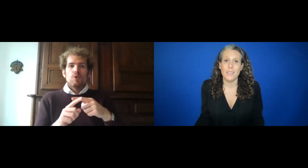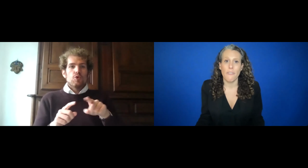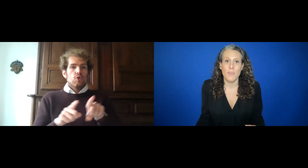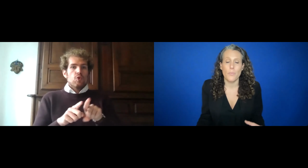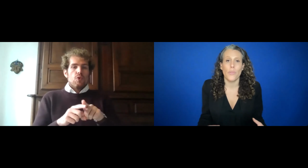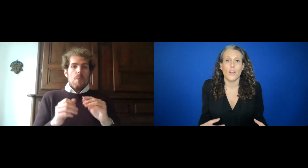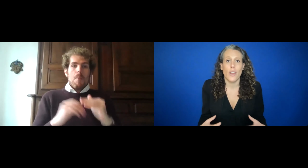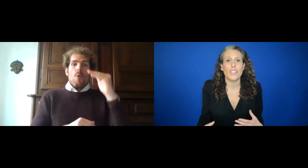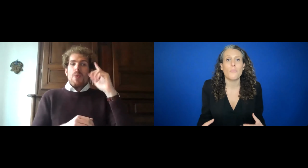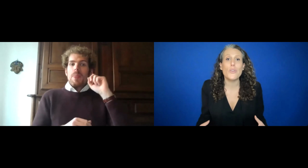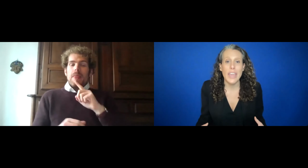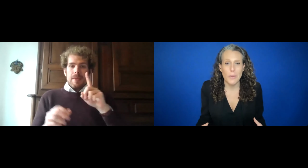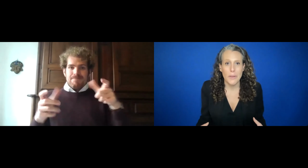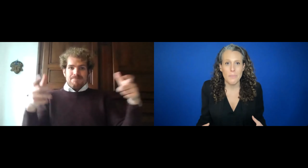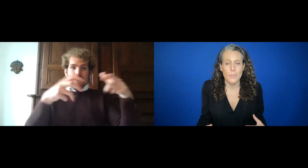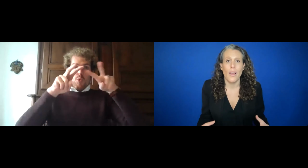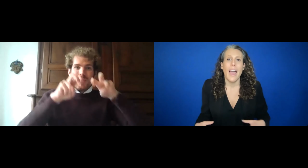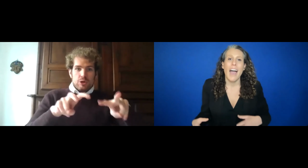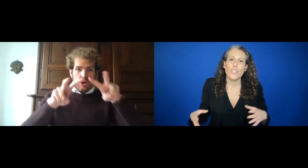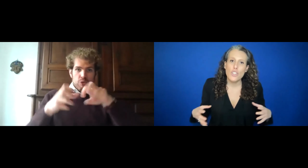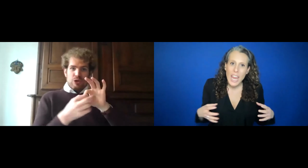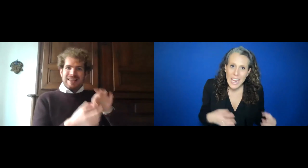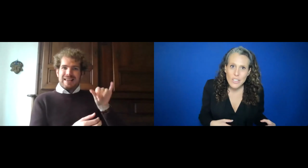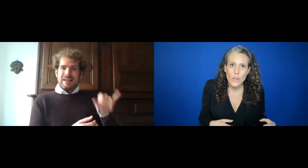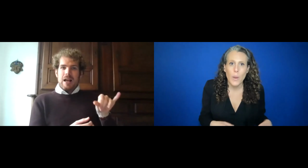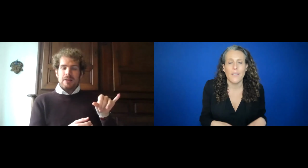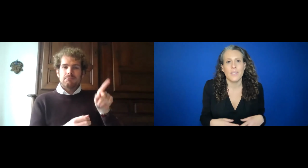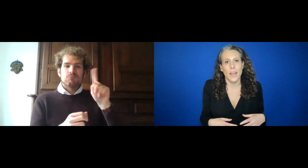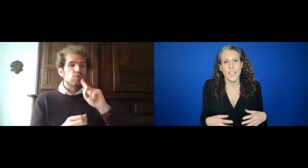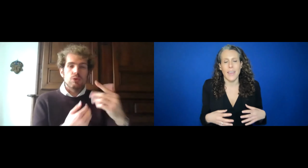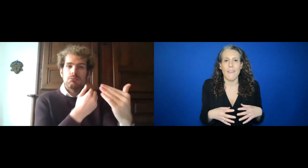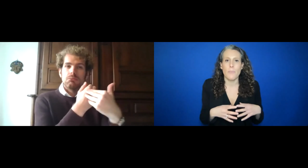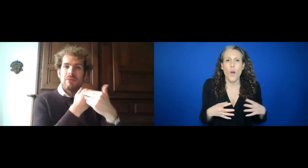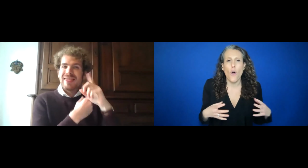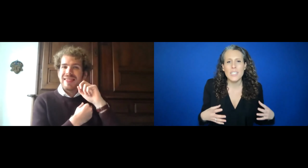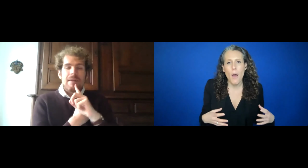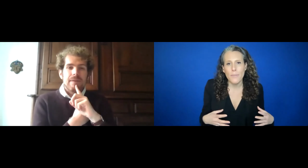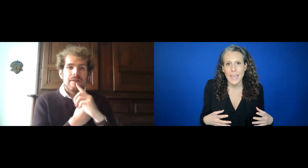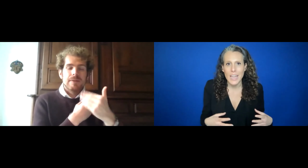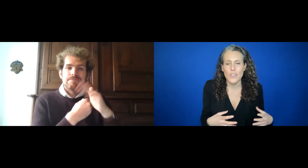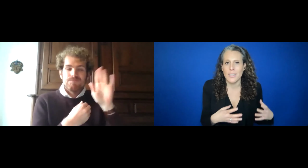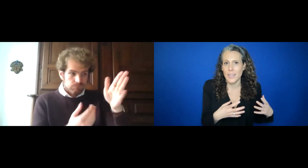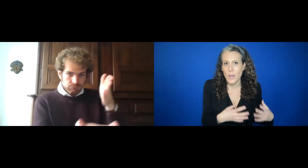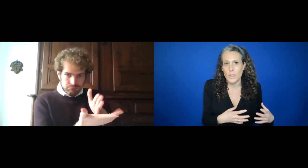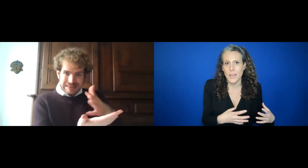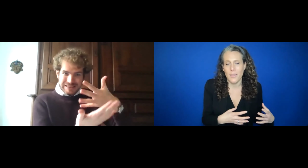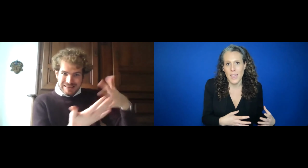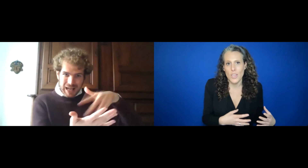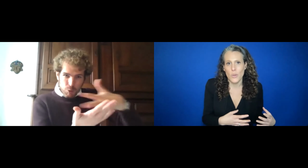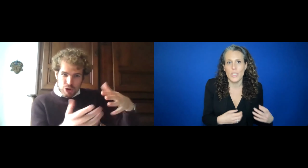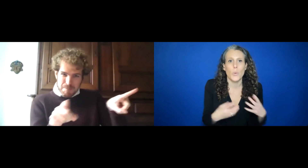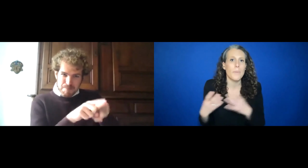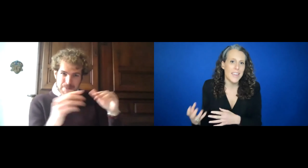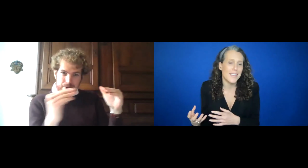means that deaf people that are trying to communicate with hearing people have to change their rate of signing. They have to make all these modifications to the language that